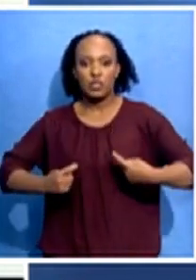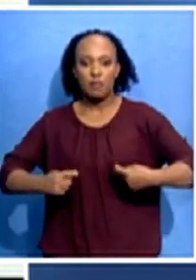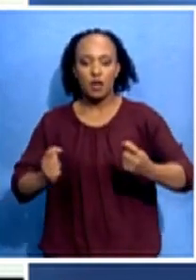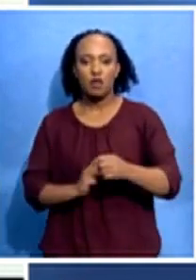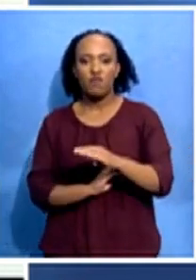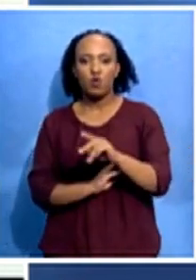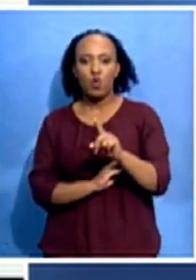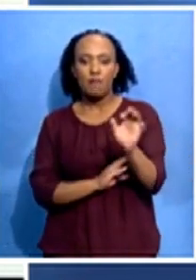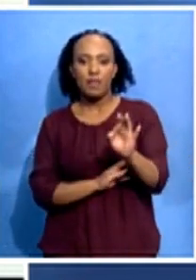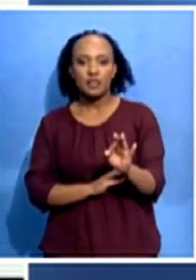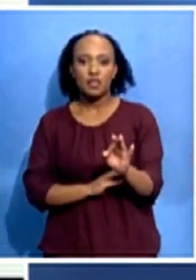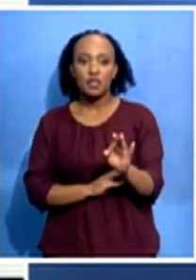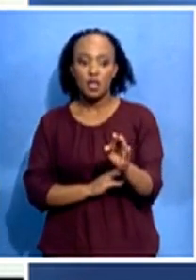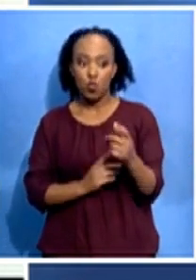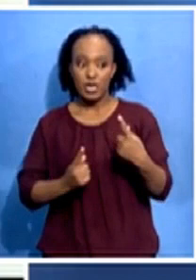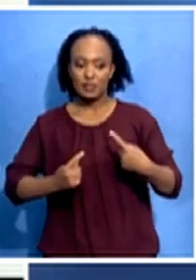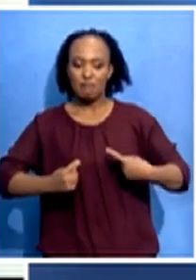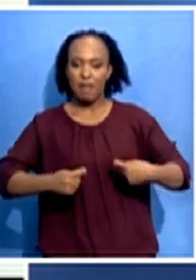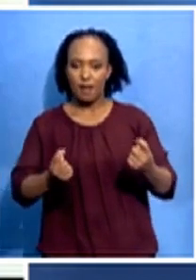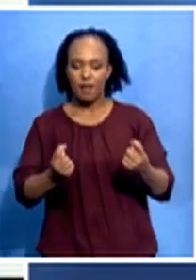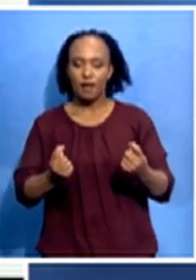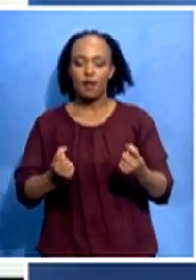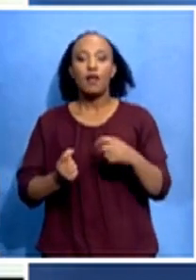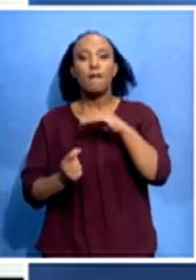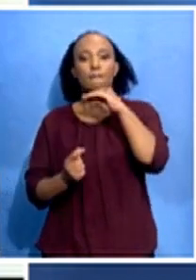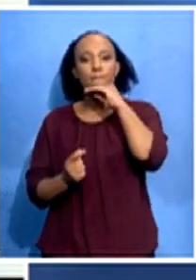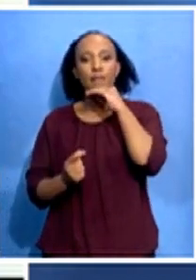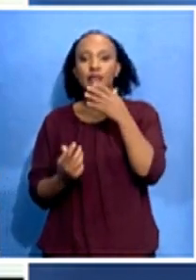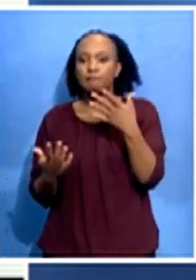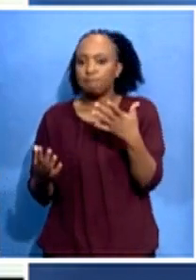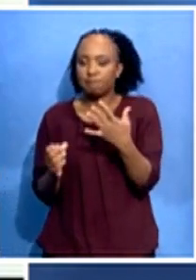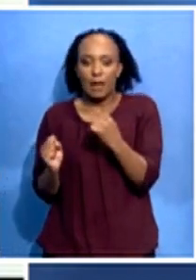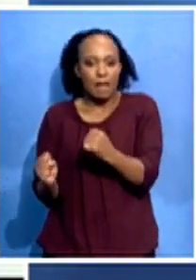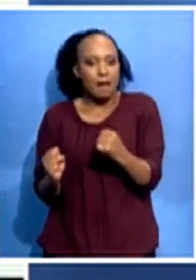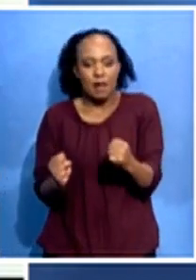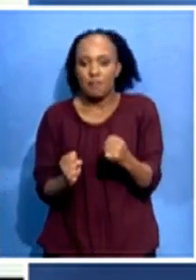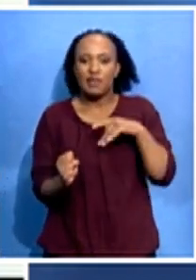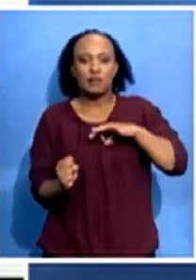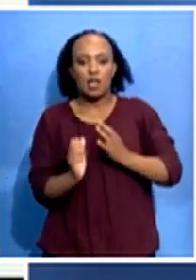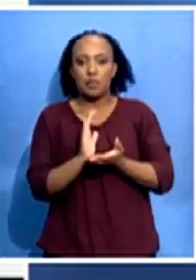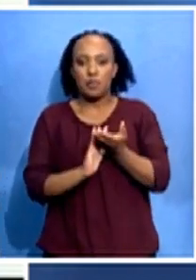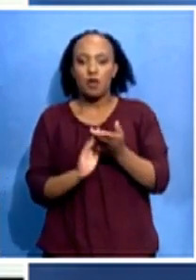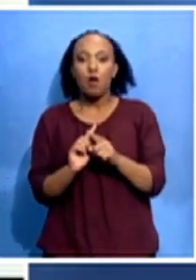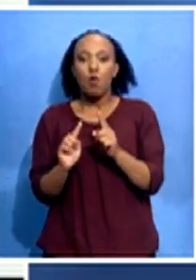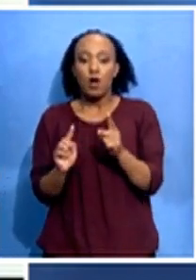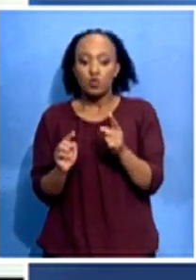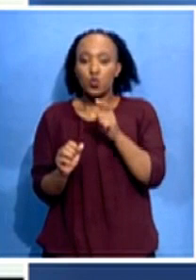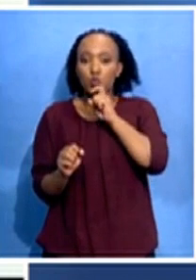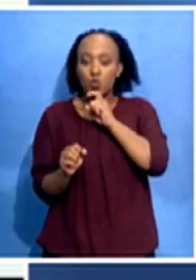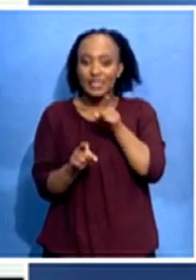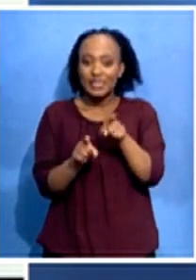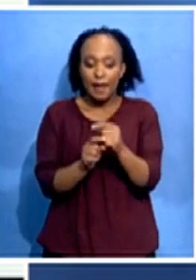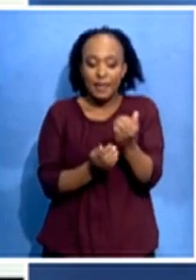then effectively the status quo is going to remain. Because in order to affect the savings that the Minister of Finance is talking